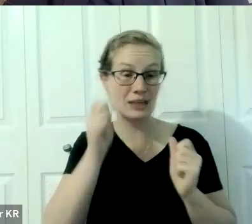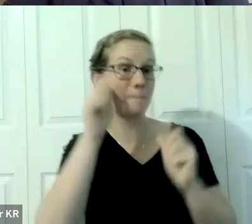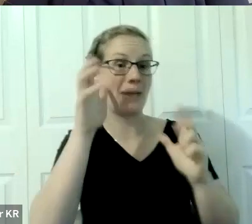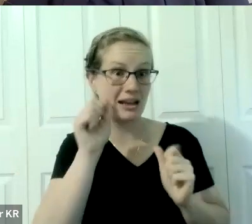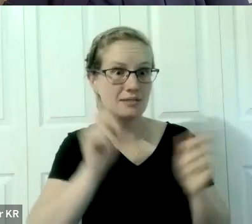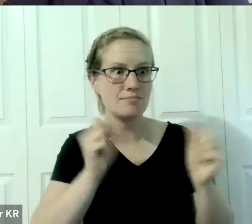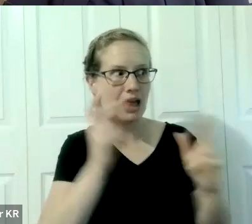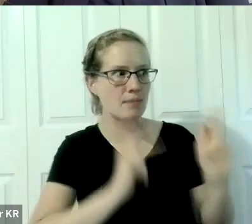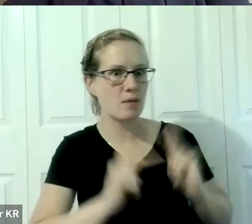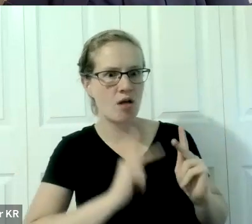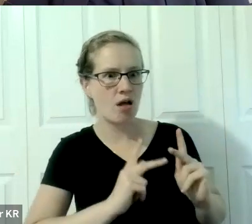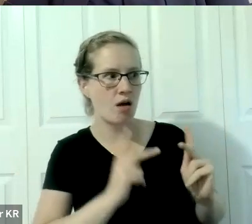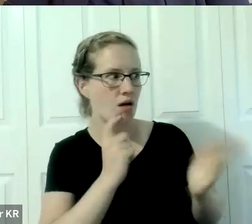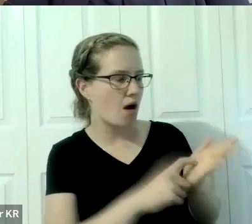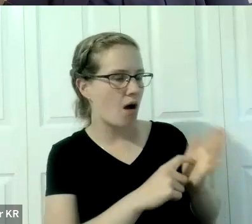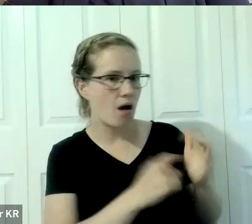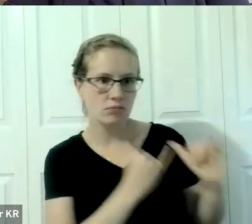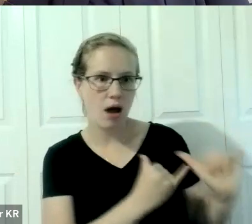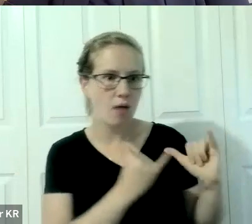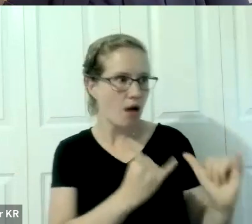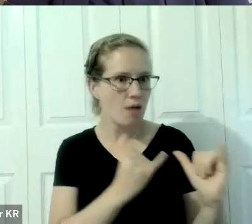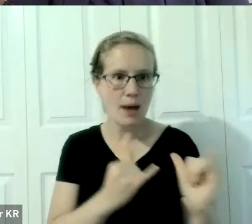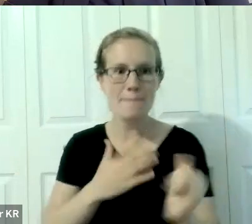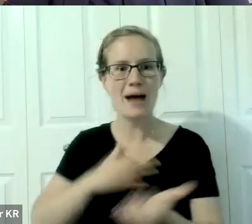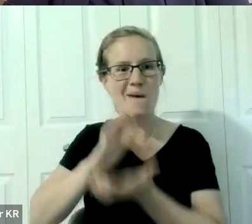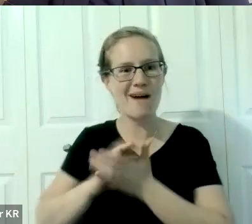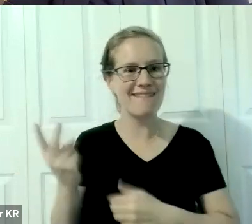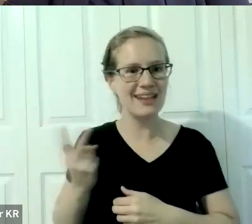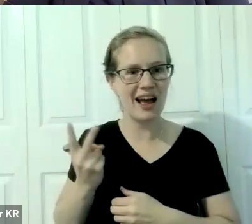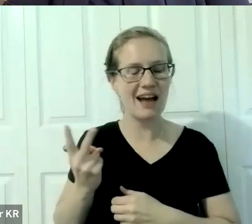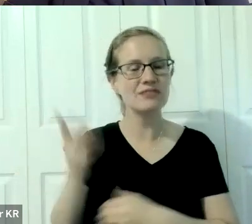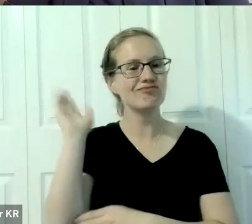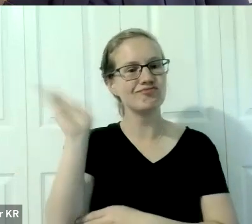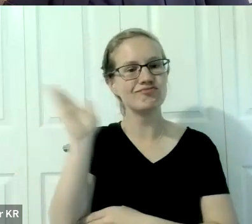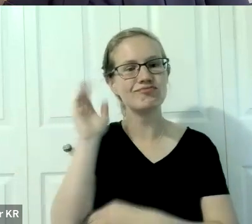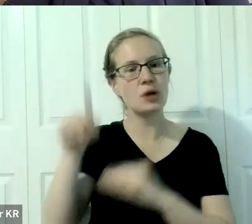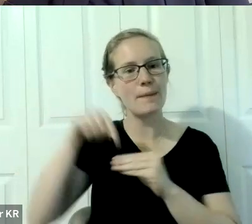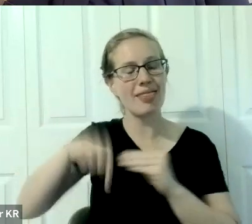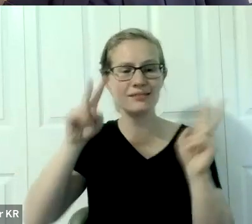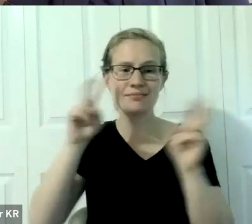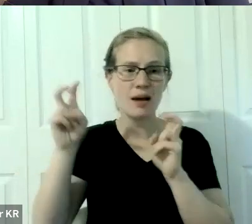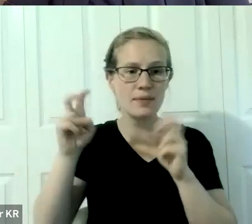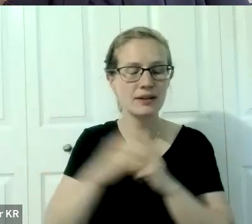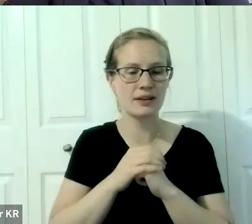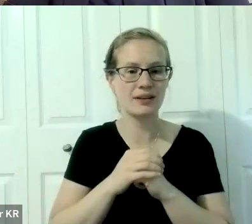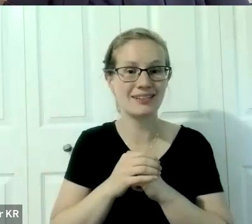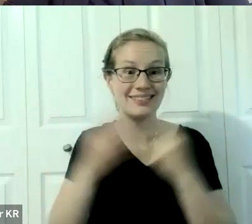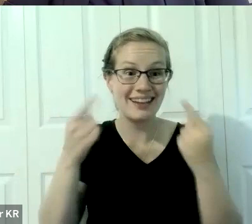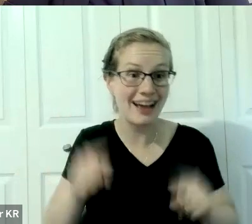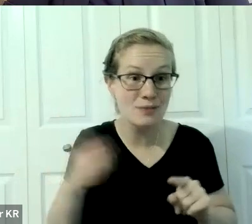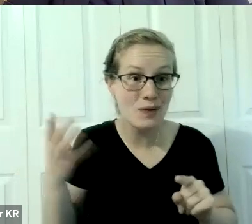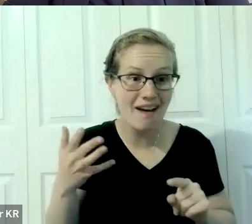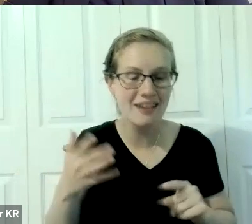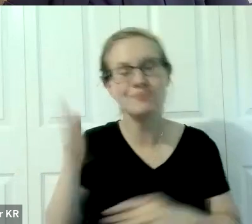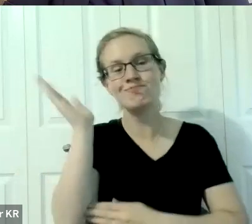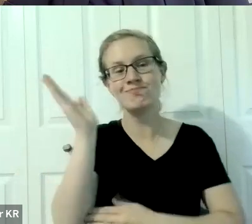are dealing with the same thing. And my wife and I have done a lot of talking on the subject, and inevitably what happens at the end of